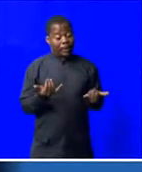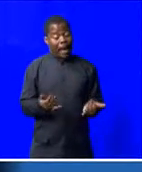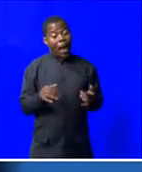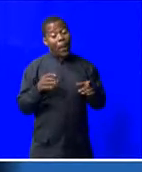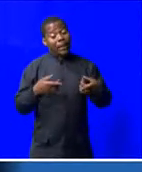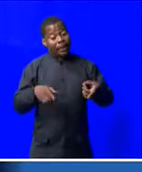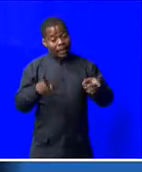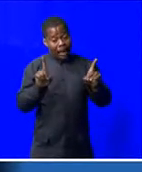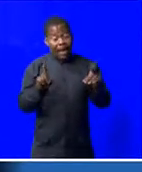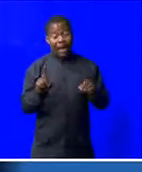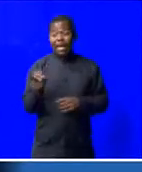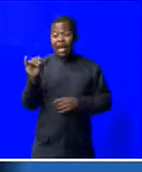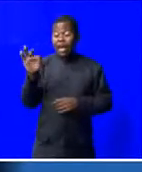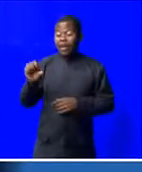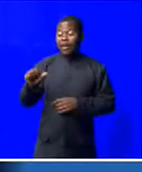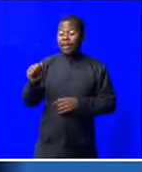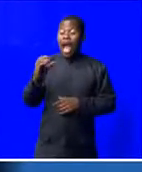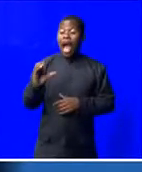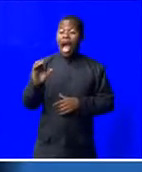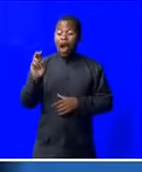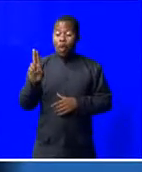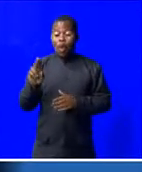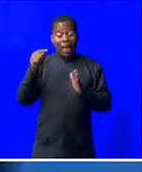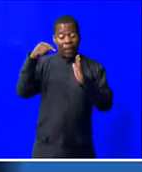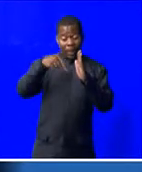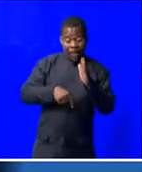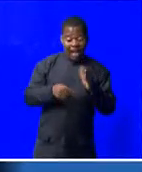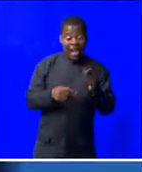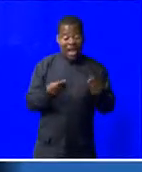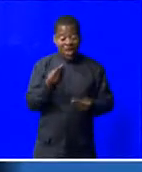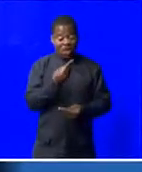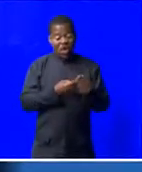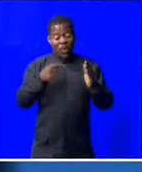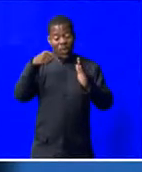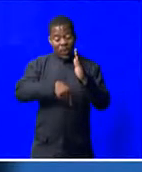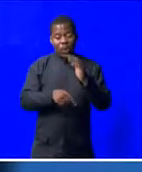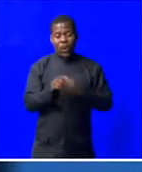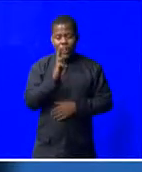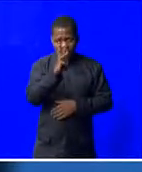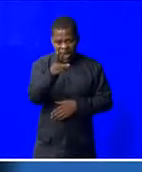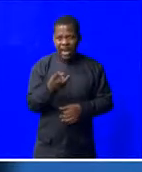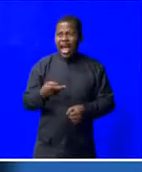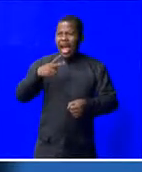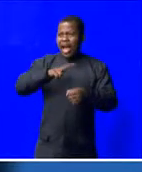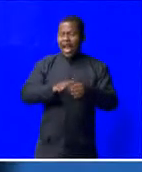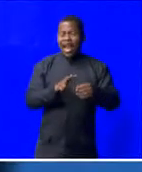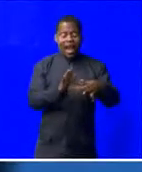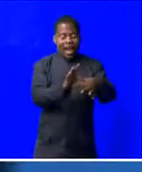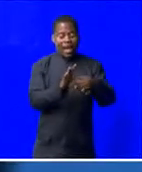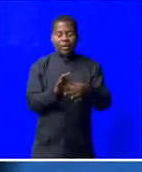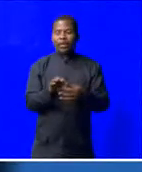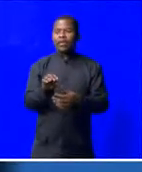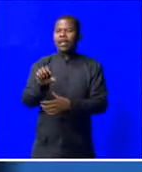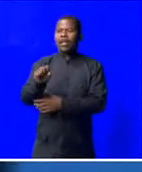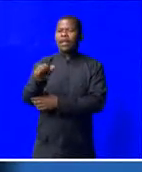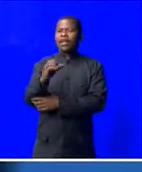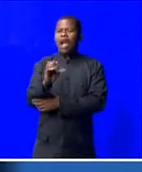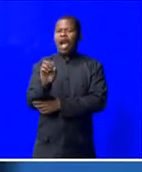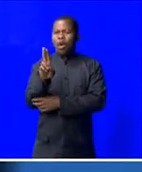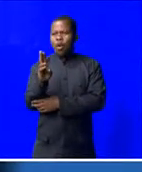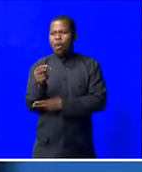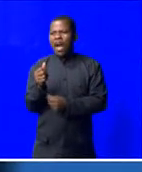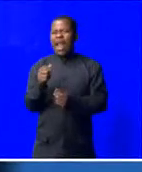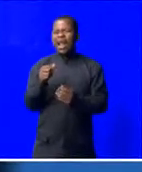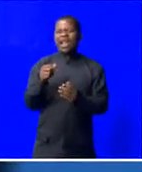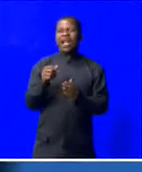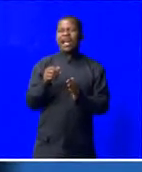vele khona ukuthi sesem relya kakhulu ku Sacu. Elenkinga na Sacu vele iya i fluctuate